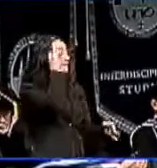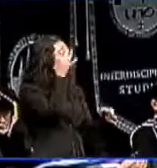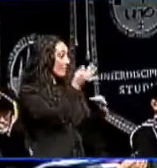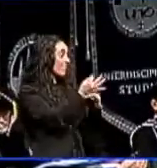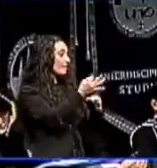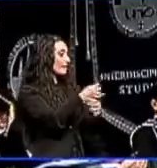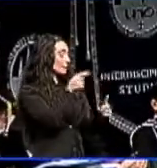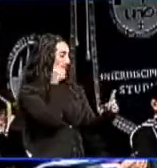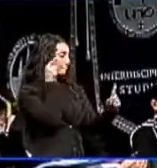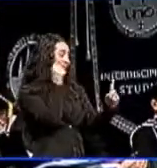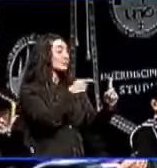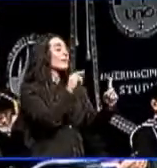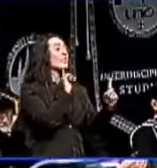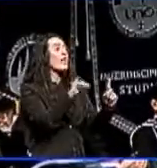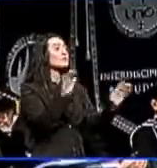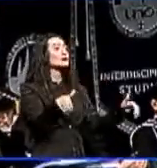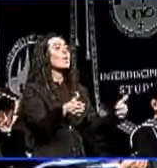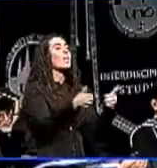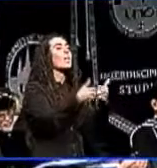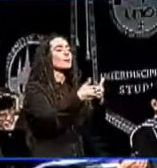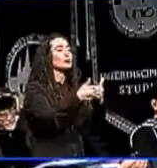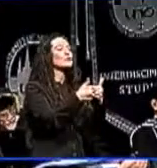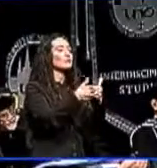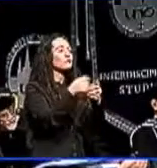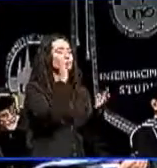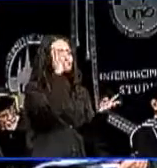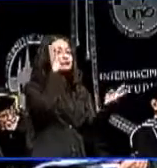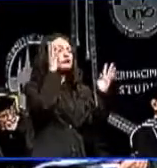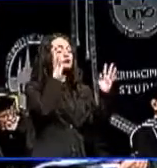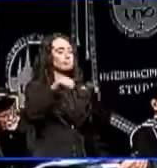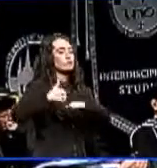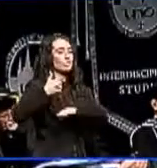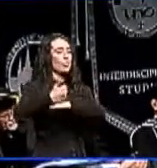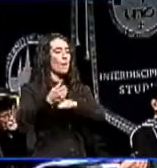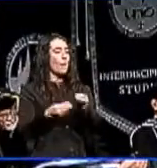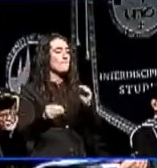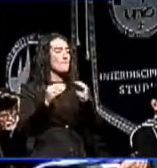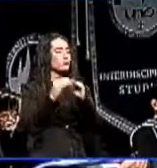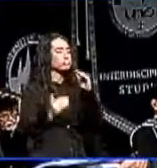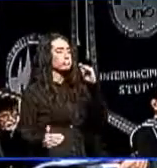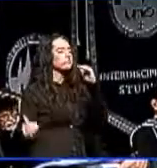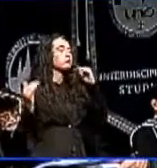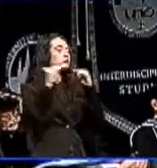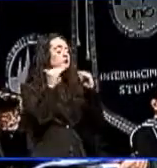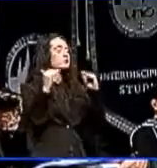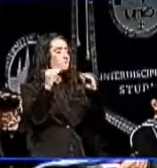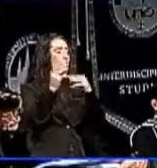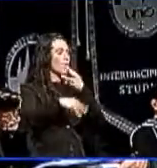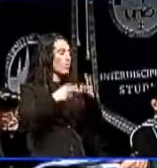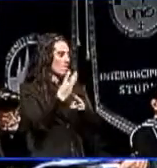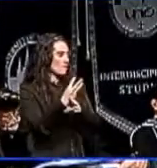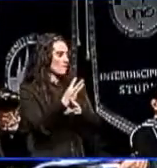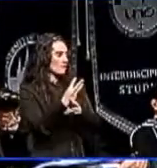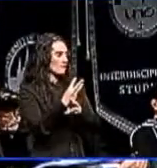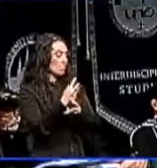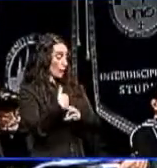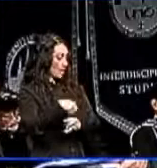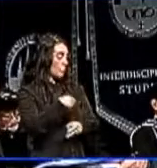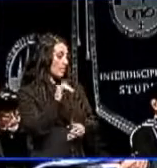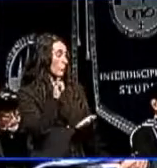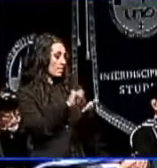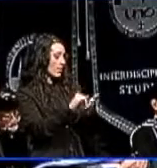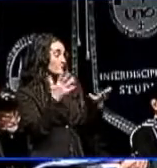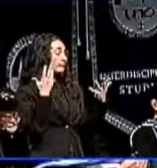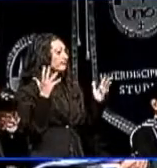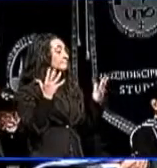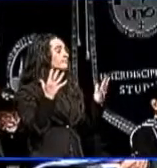our faith is being challenged to create a more just and humane society. We are it. And I close